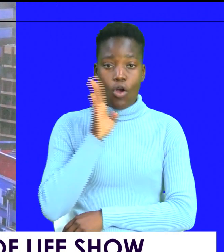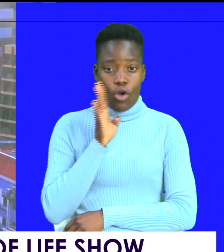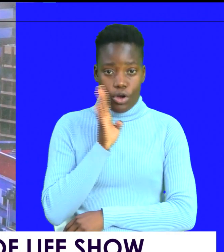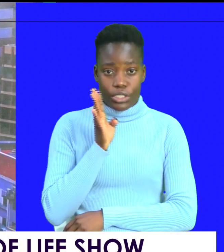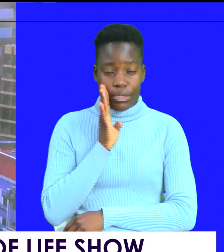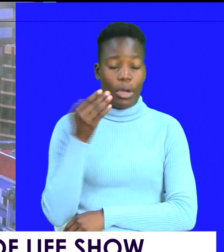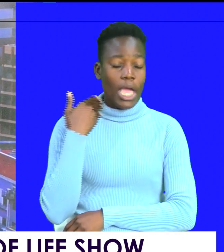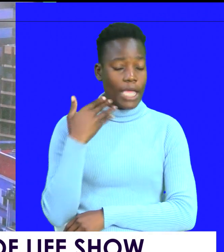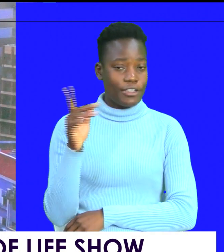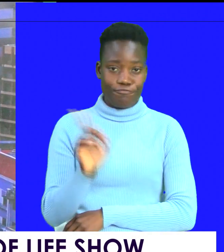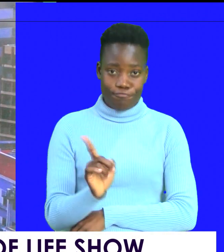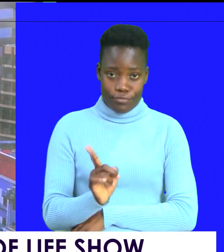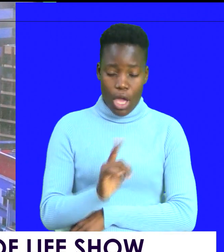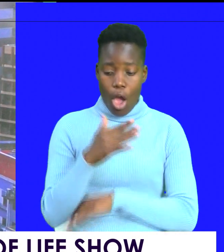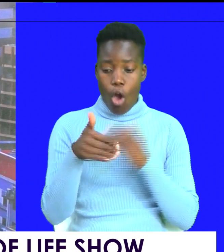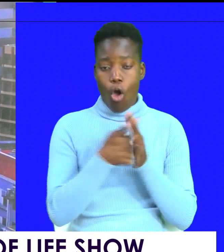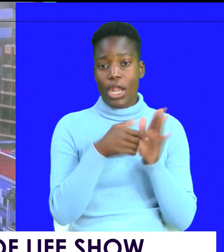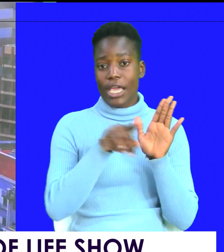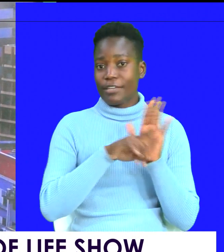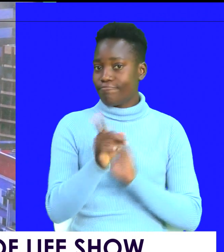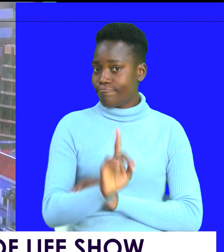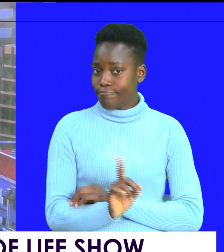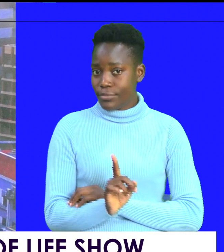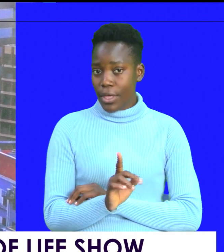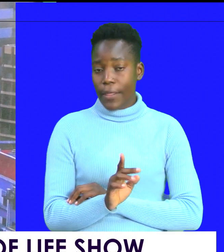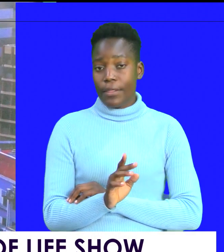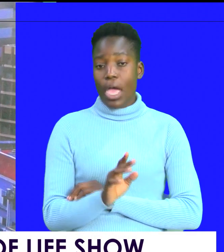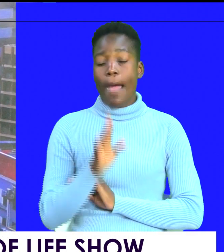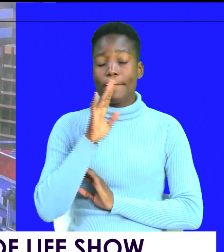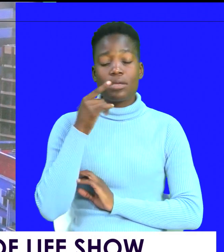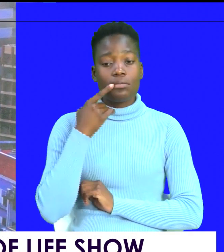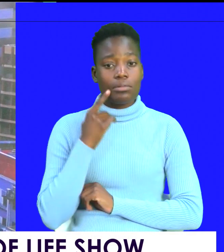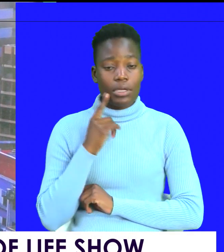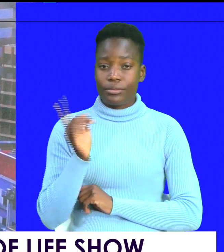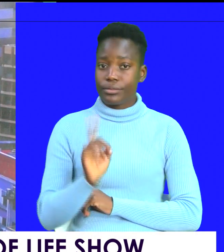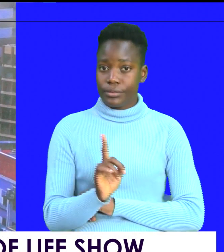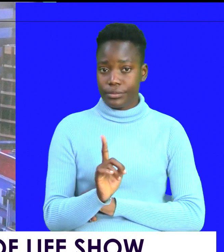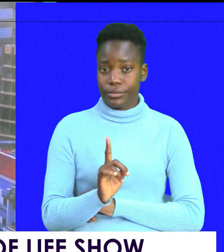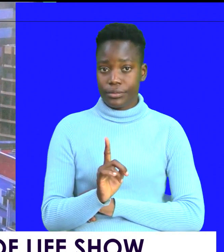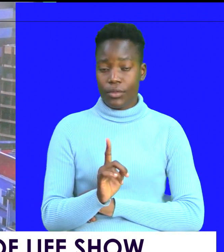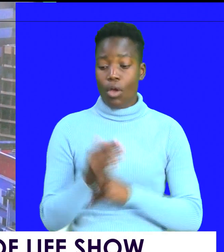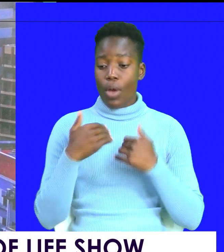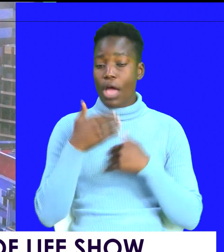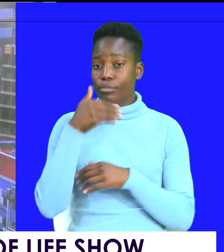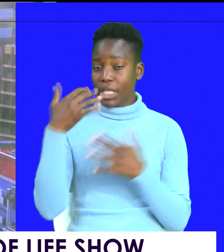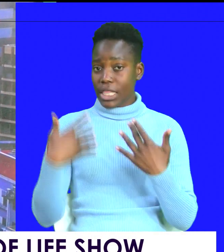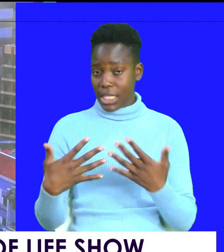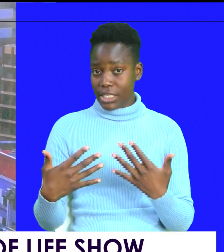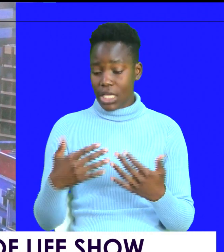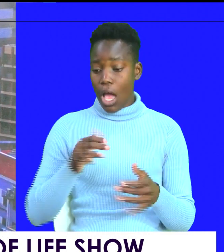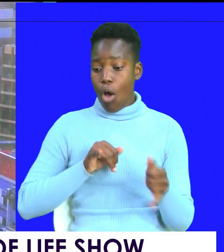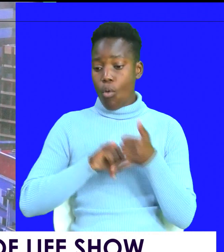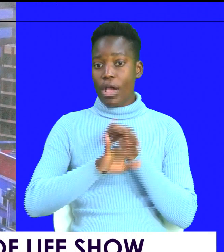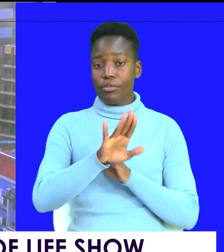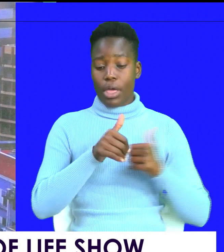propaganda, hatred, all negativity. Don't be lustful. The grass is greener on the other side. Your wife, your